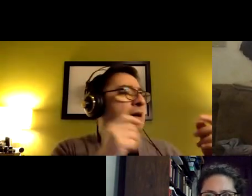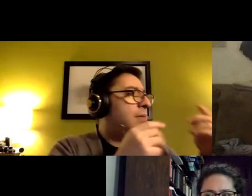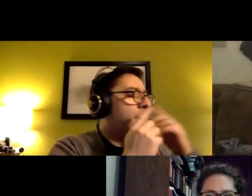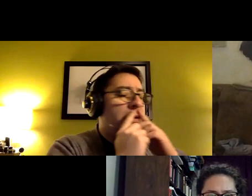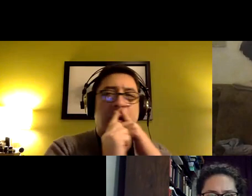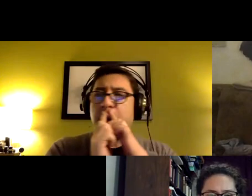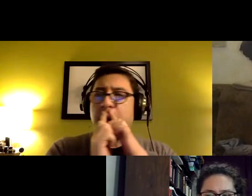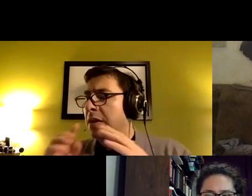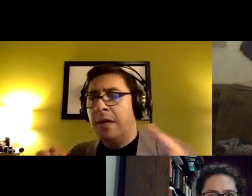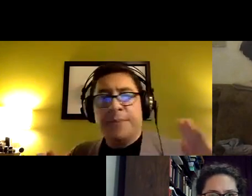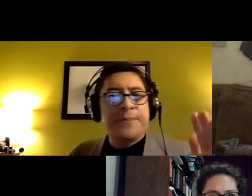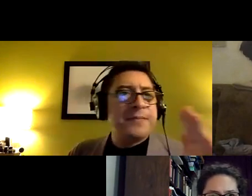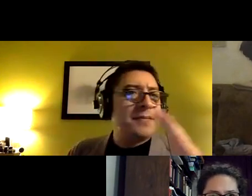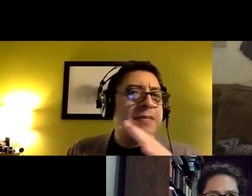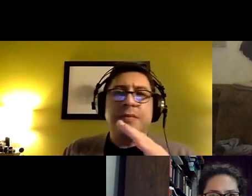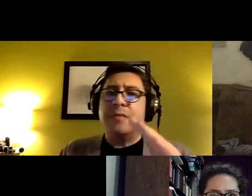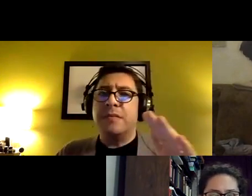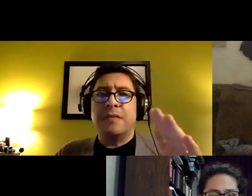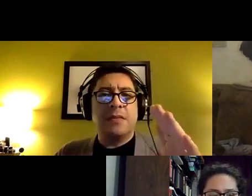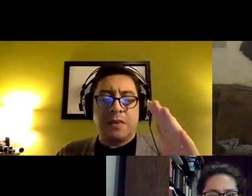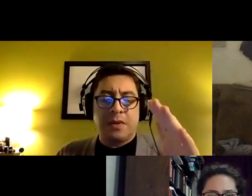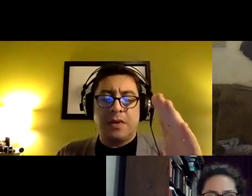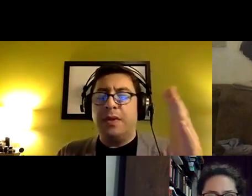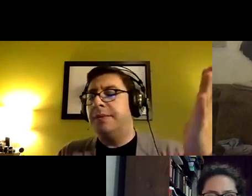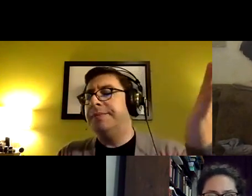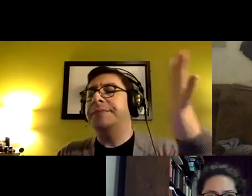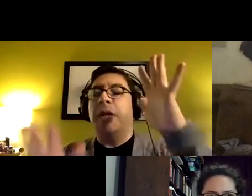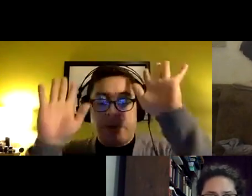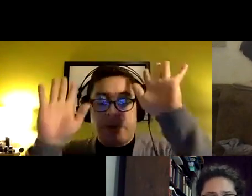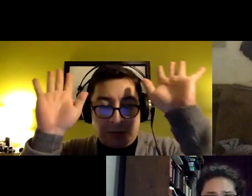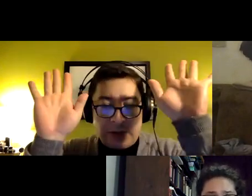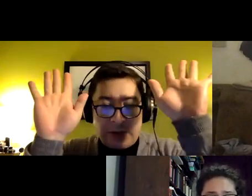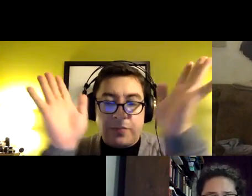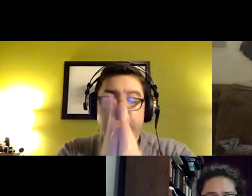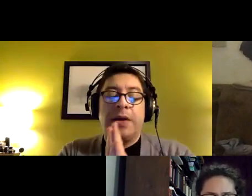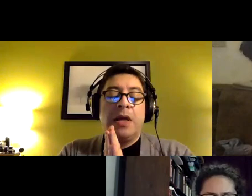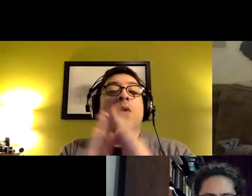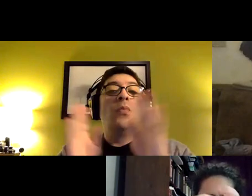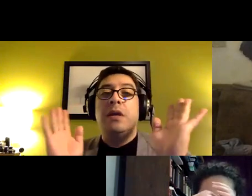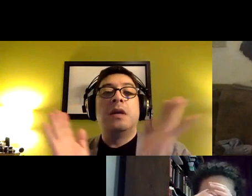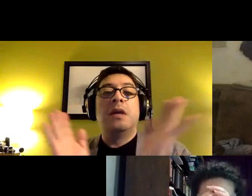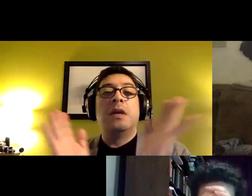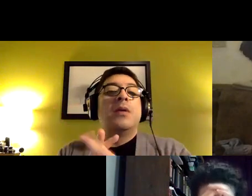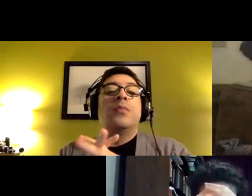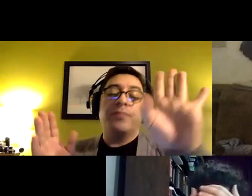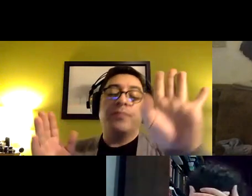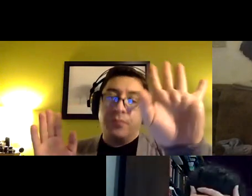the We can't smell where you are. This is Zoom. Right. I mean, come back